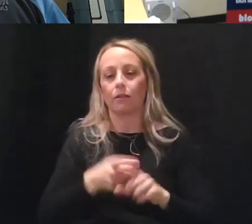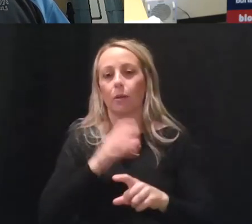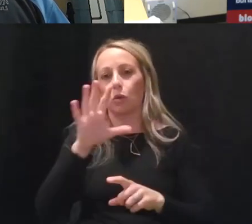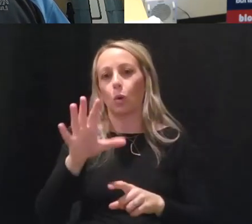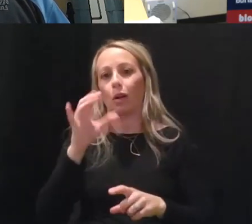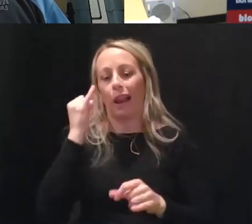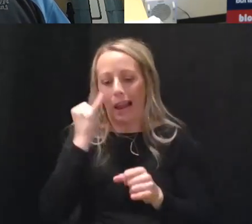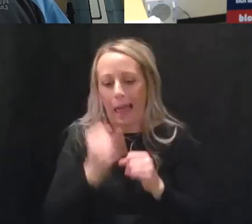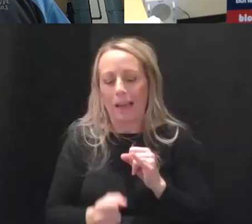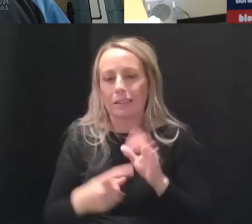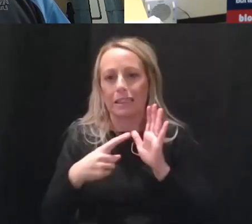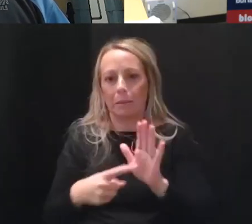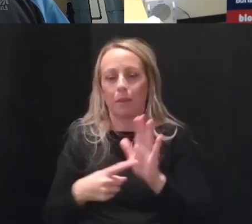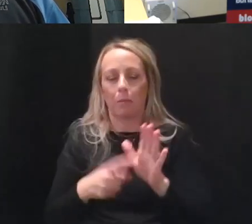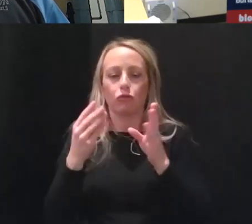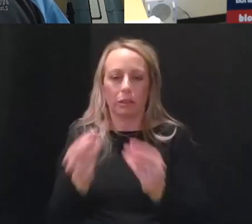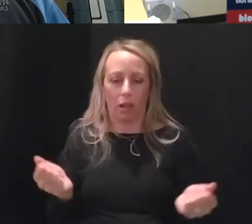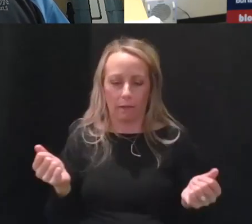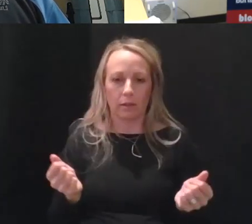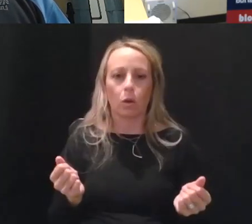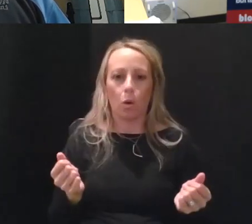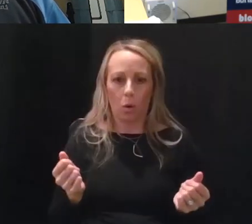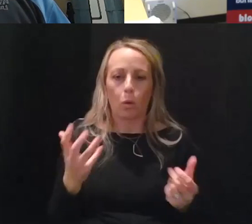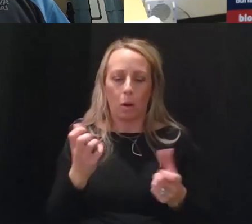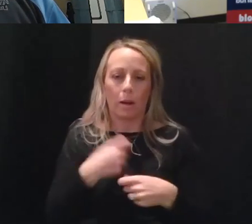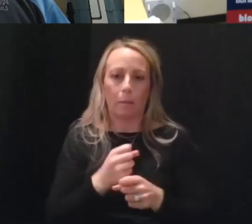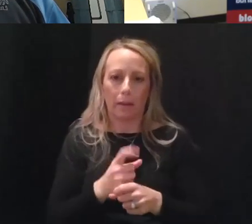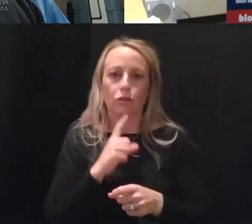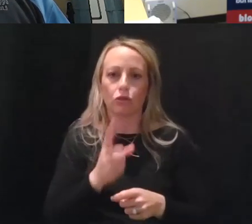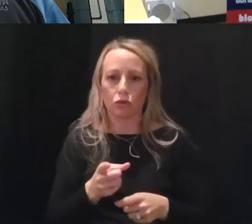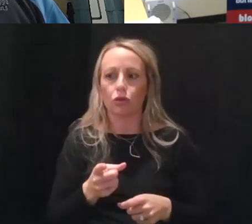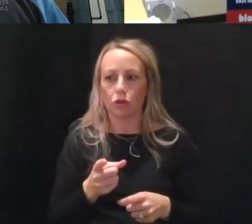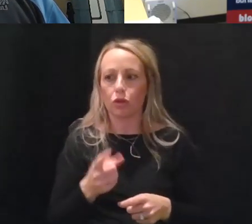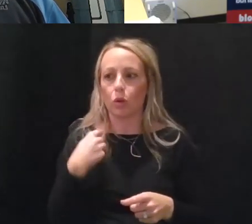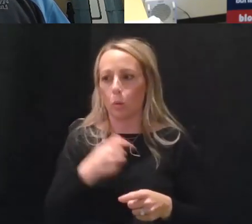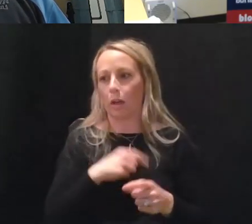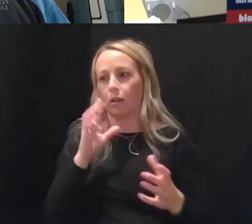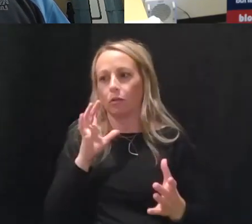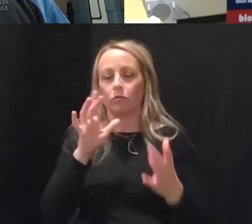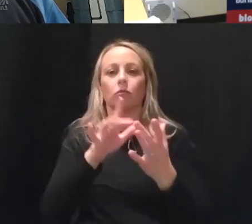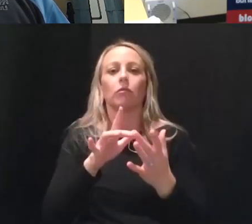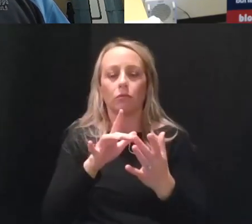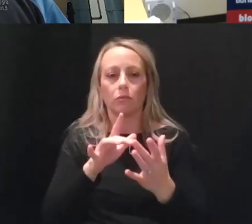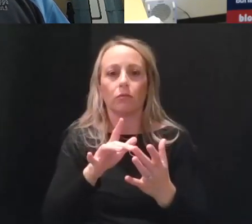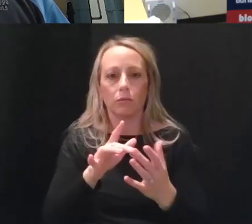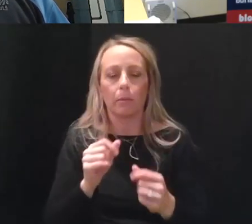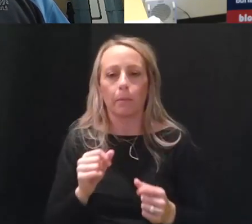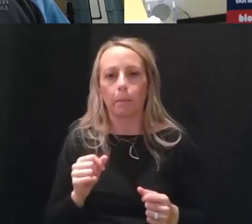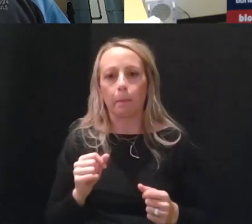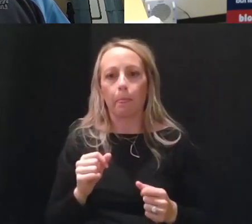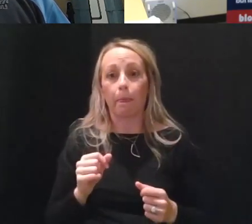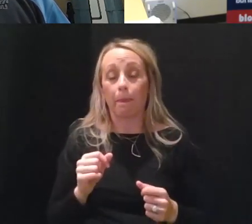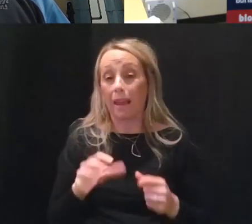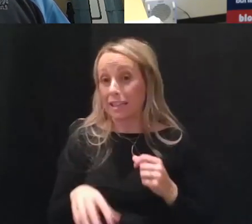resolves. So we want to make sure that we reach that forefront as well. Additionally, if you did